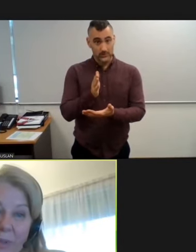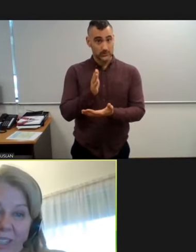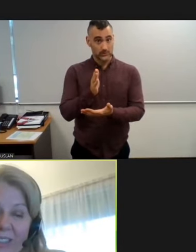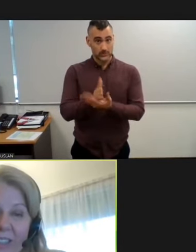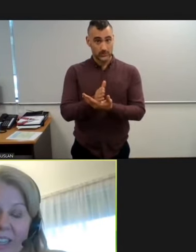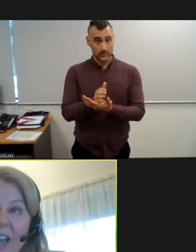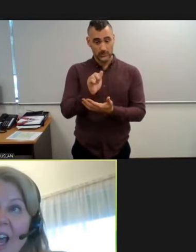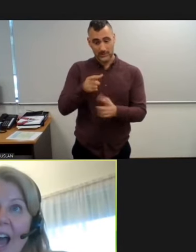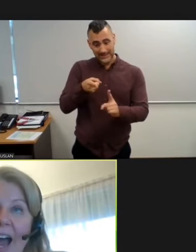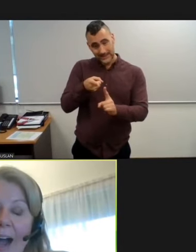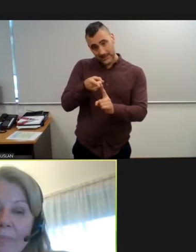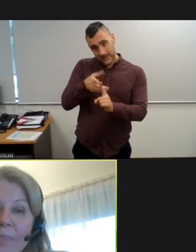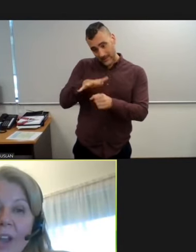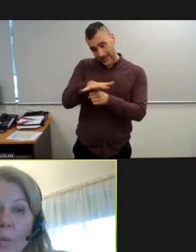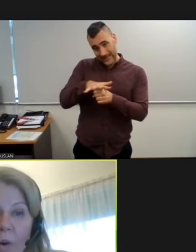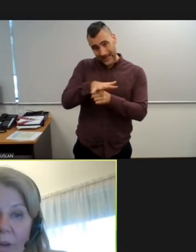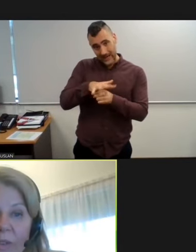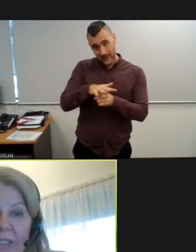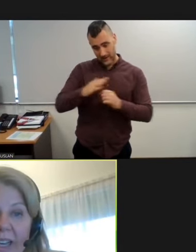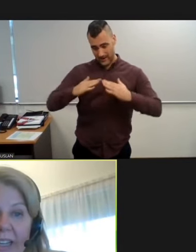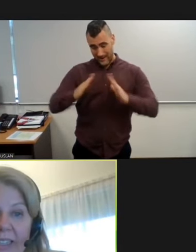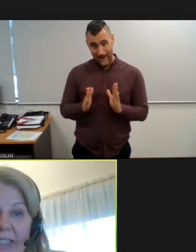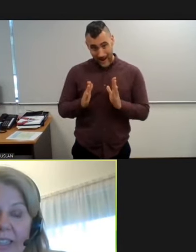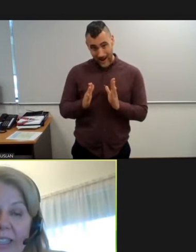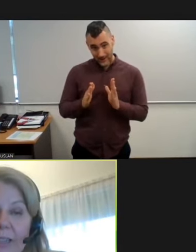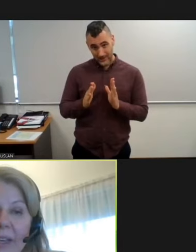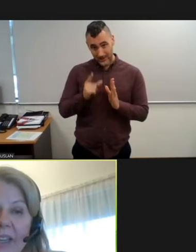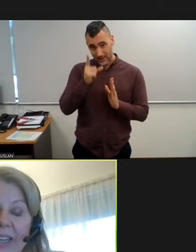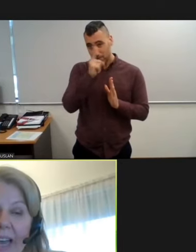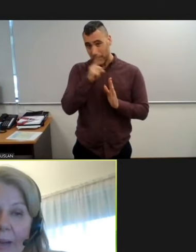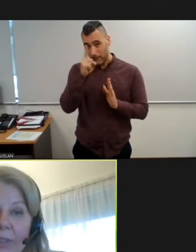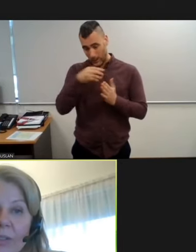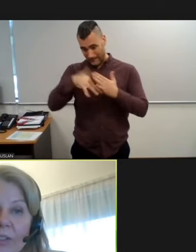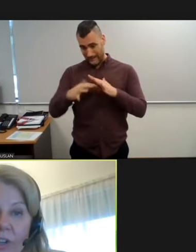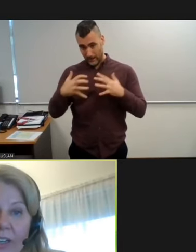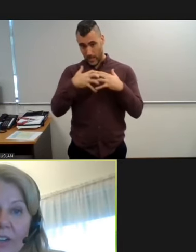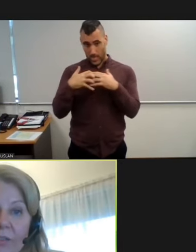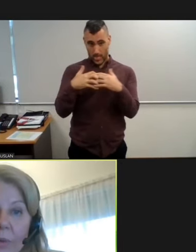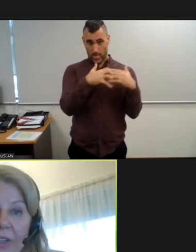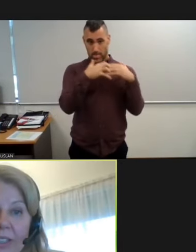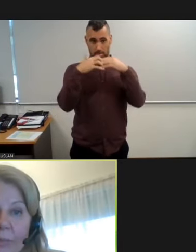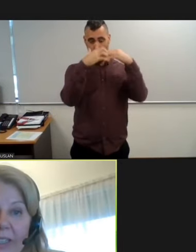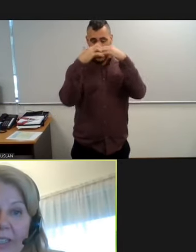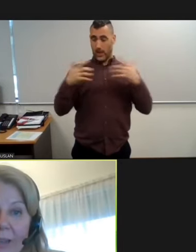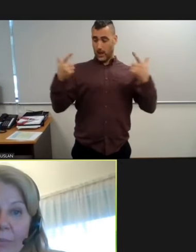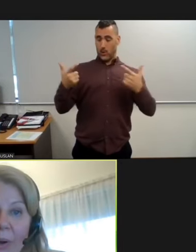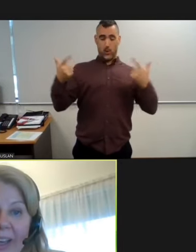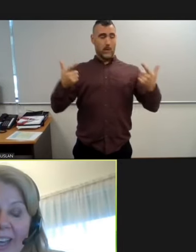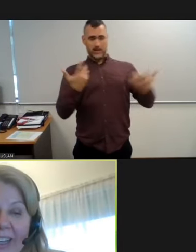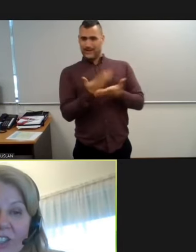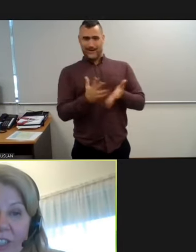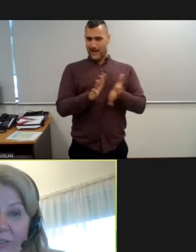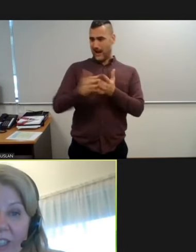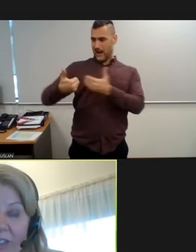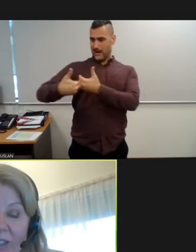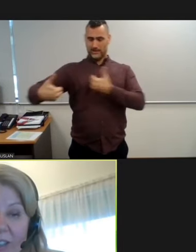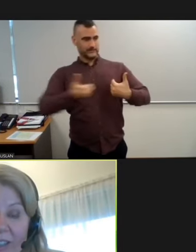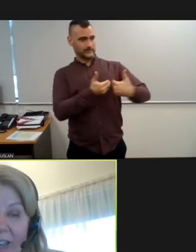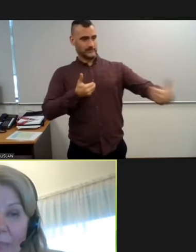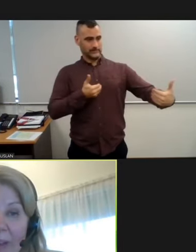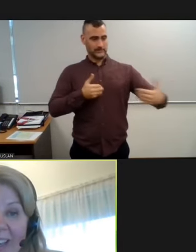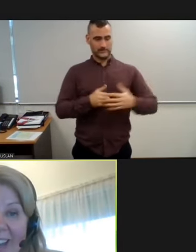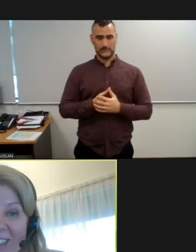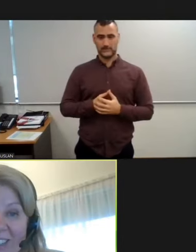that to happen easily. What I would say is that there's been an absolute truckload of work that's been done by CHIA VIC, so